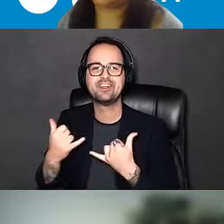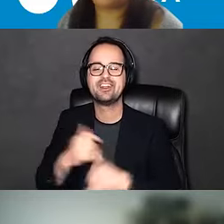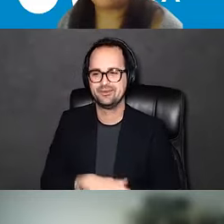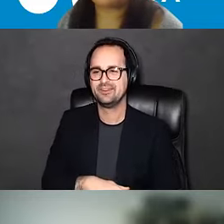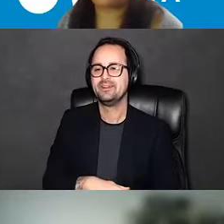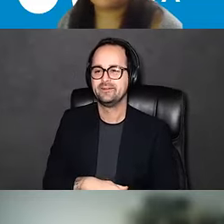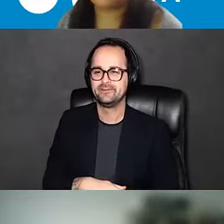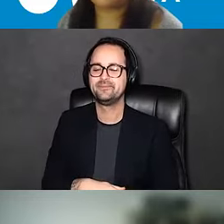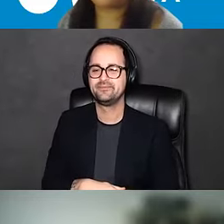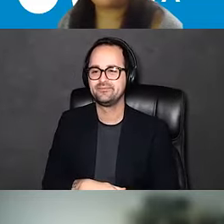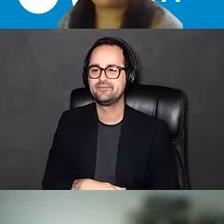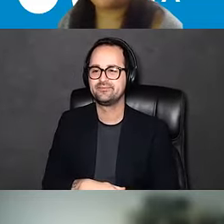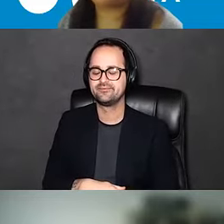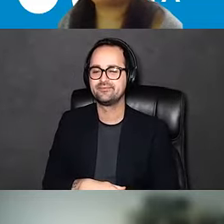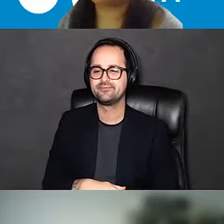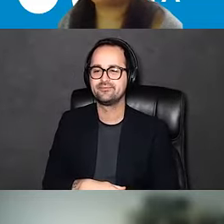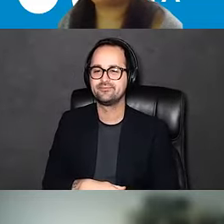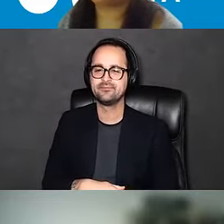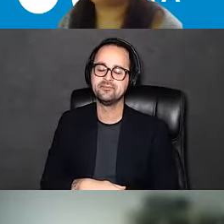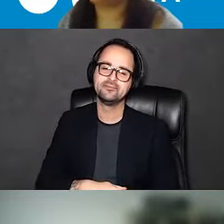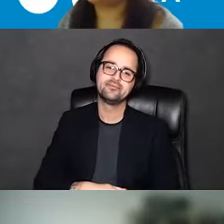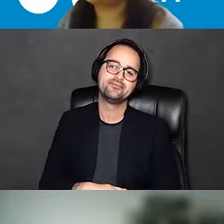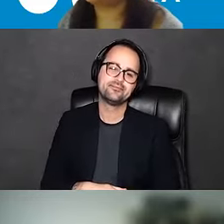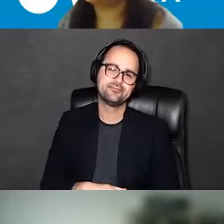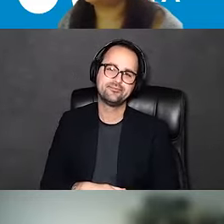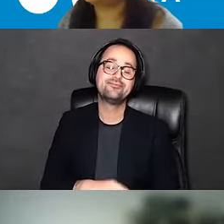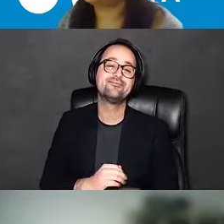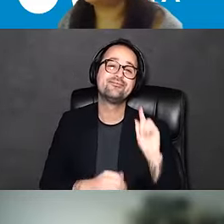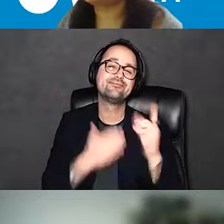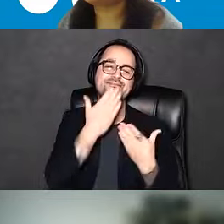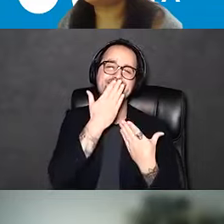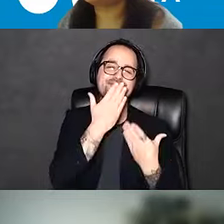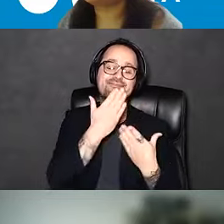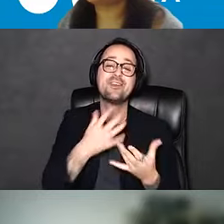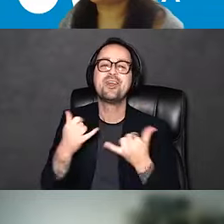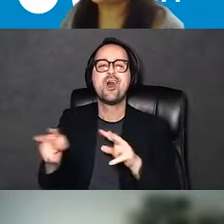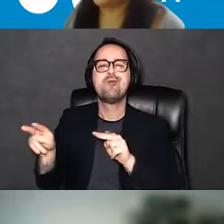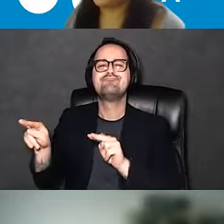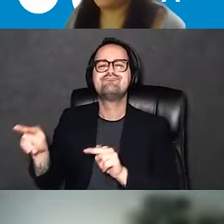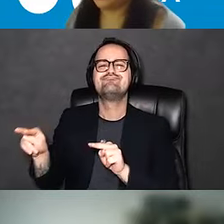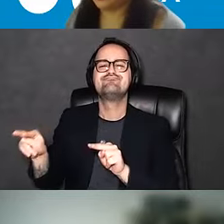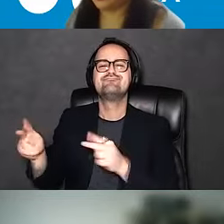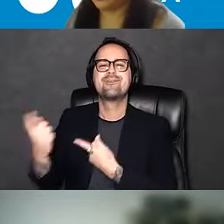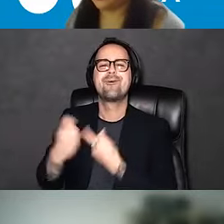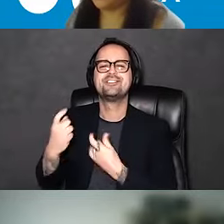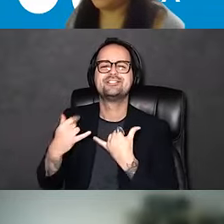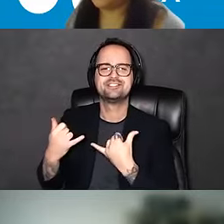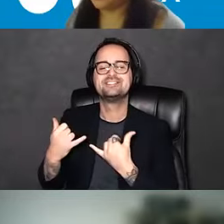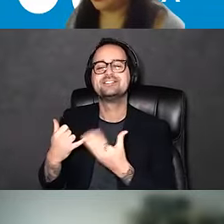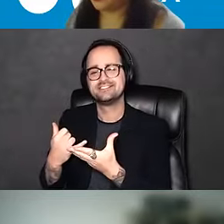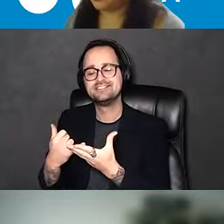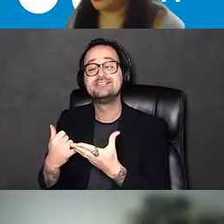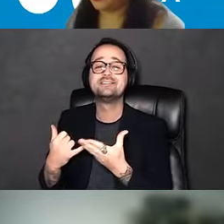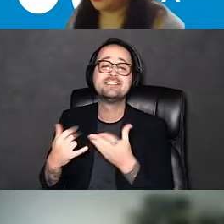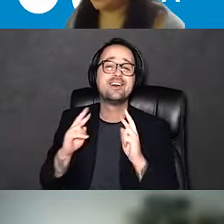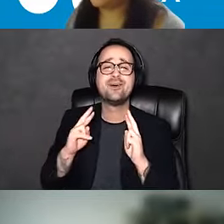down if you have stuff that you want to send to me. Thank you, Lydia. So we'll sort of watch for questions to come in now, and maybe we can